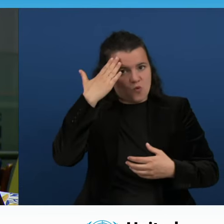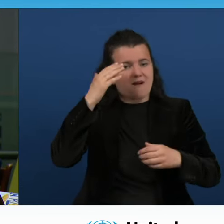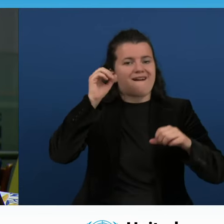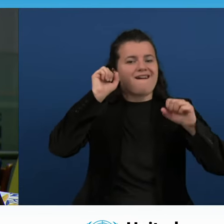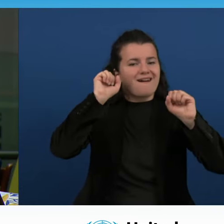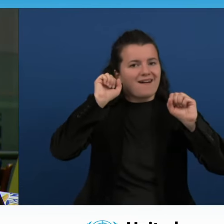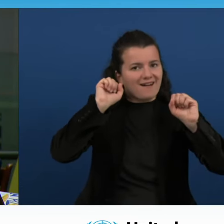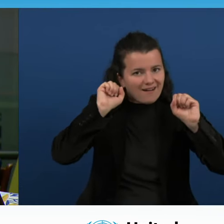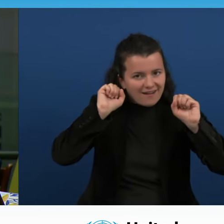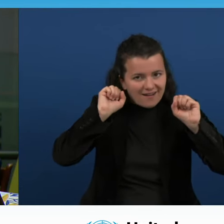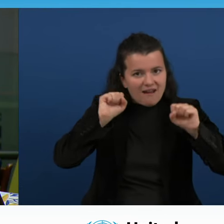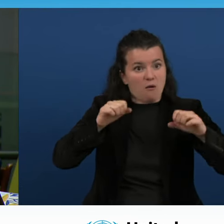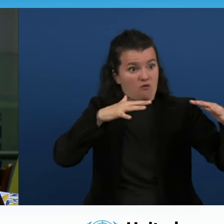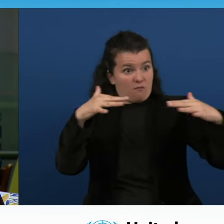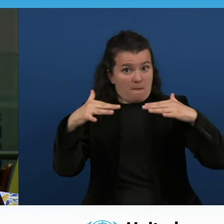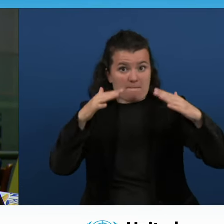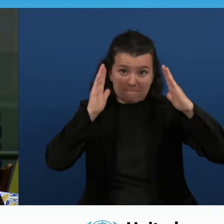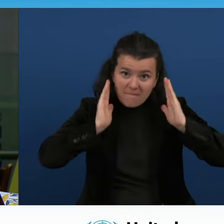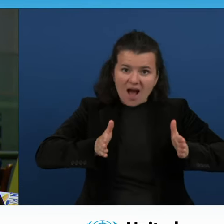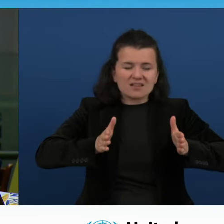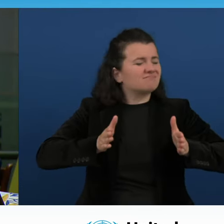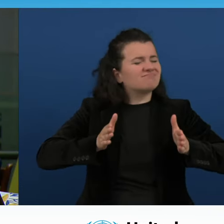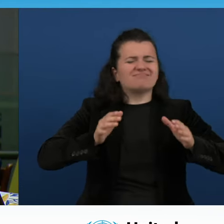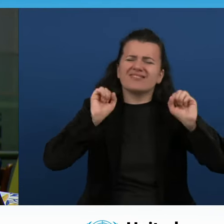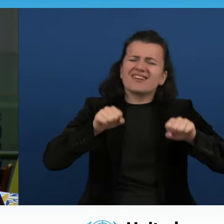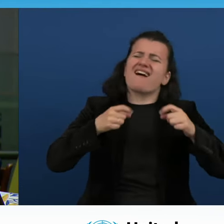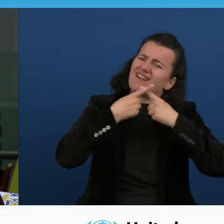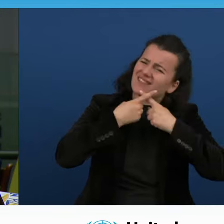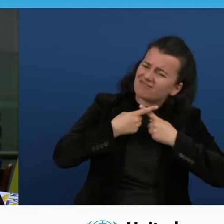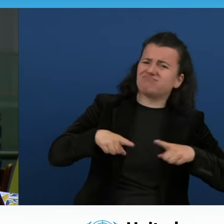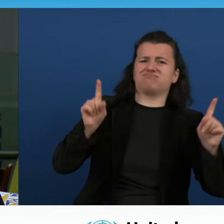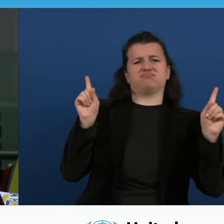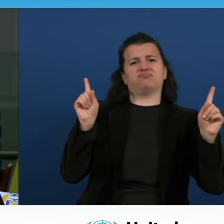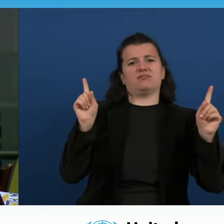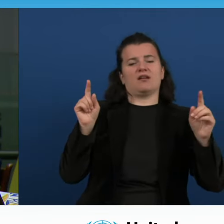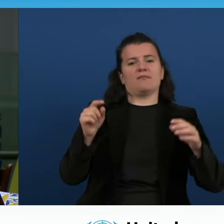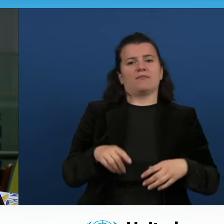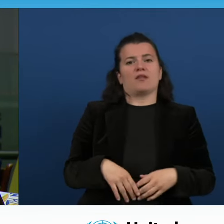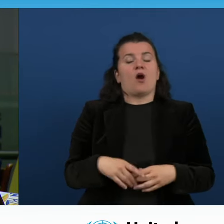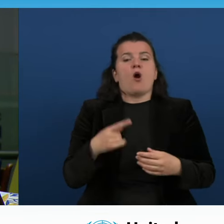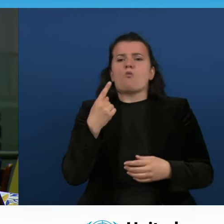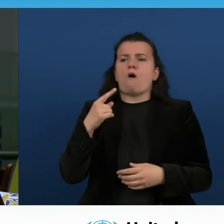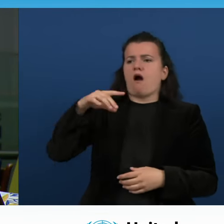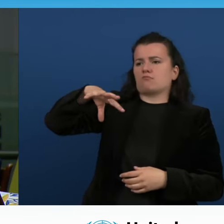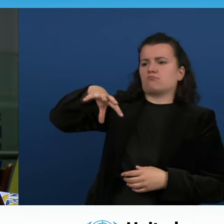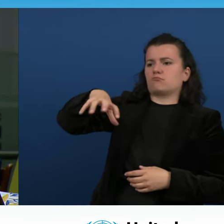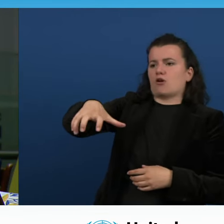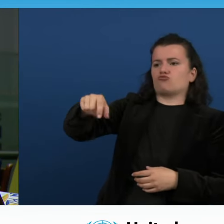And we know that one nation cannot solve these challenges alone.